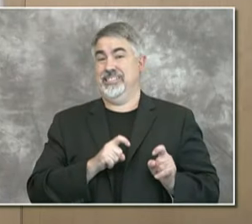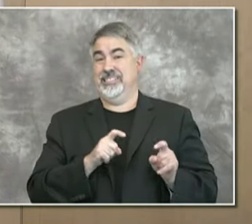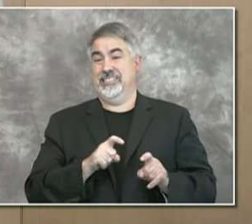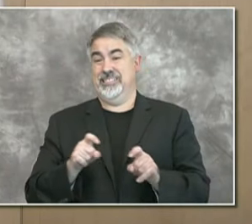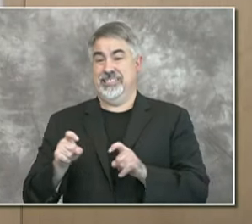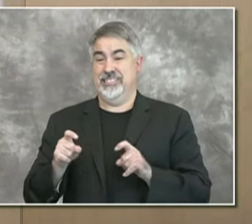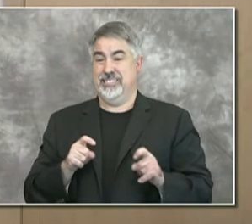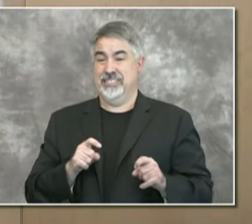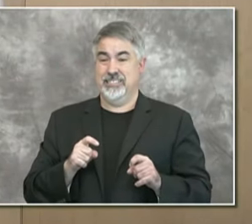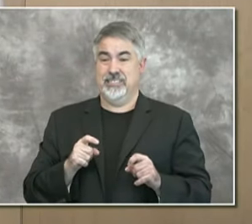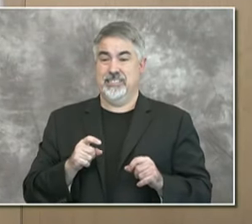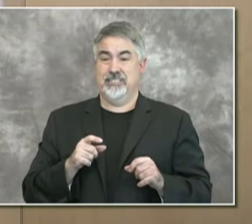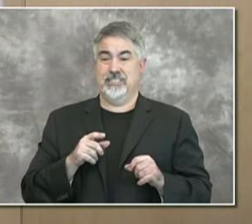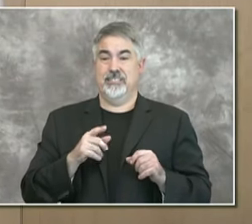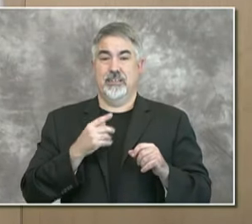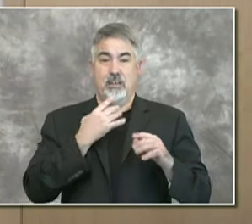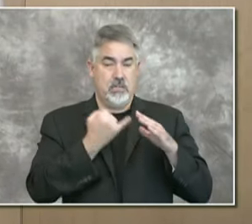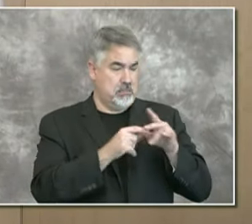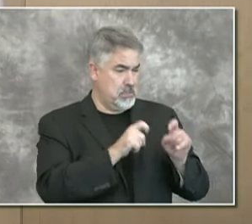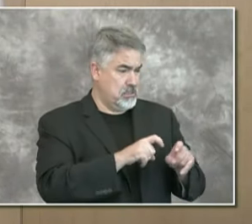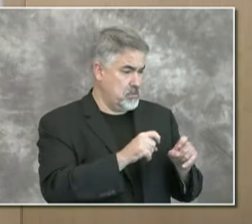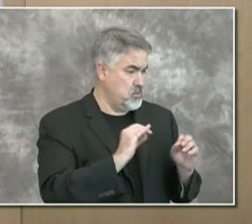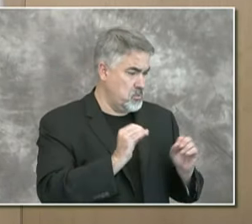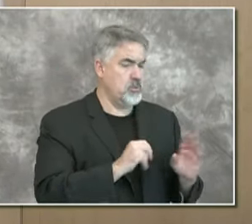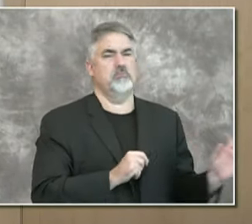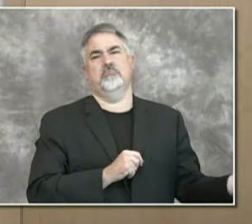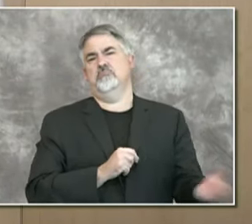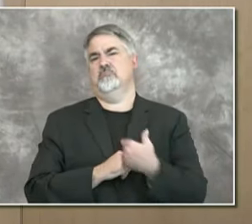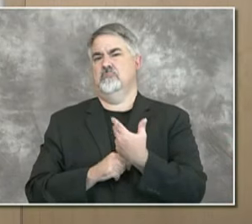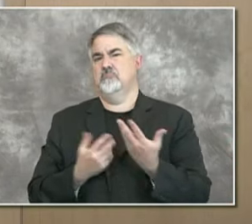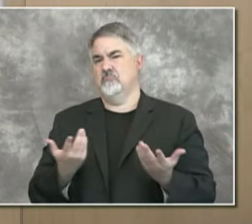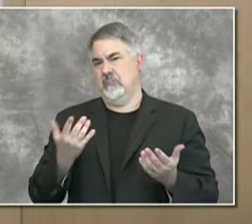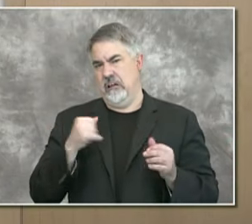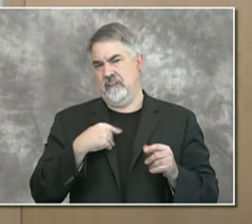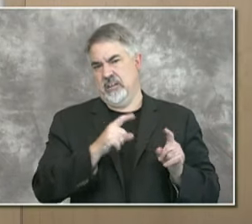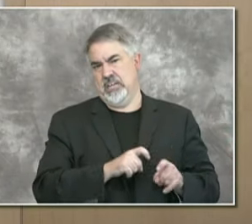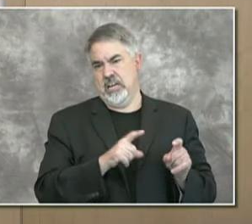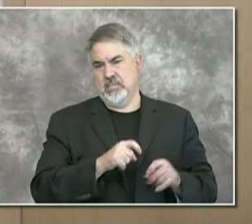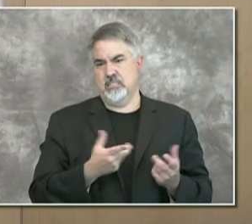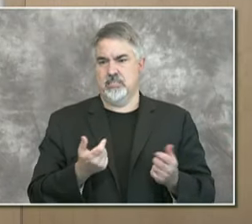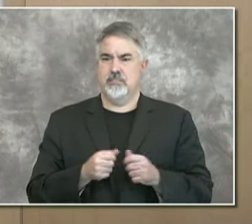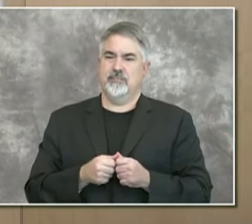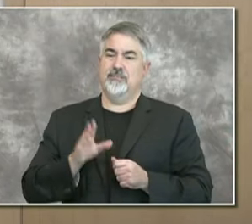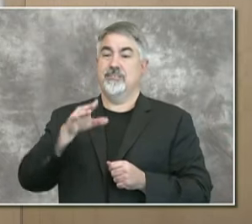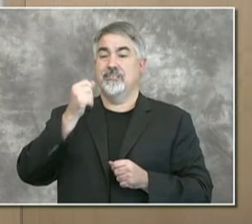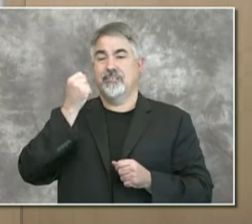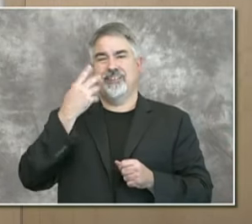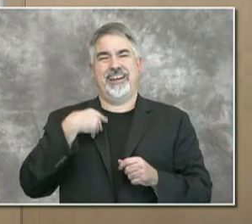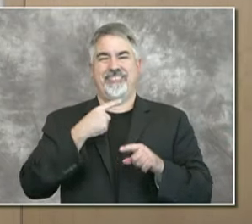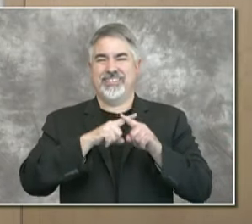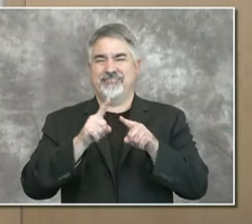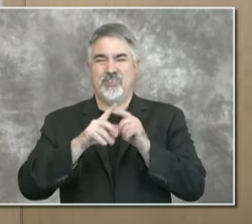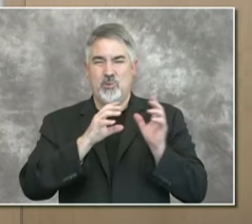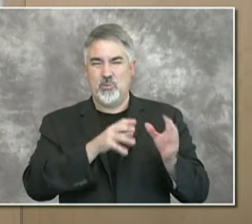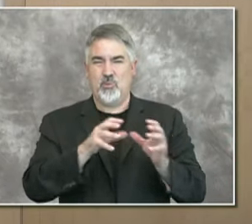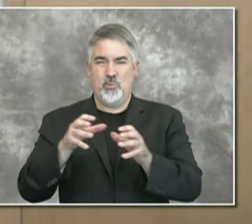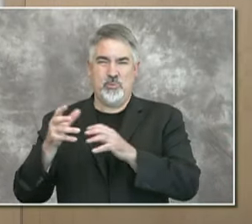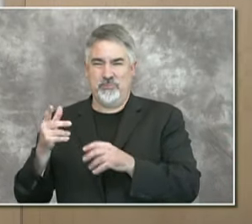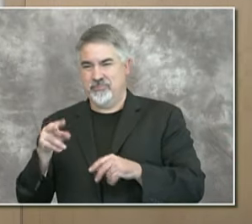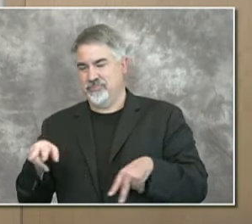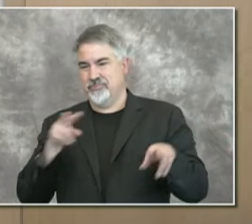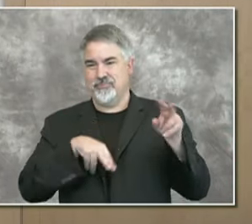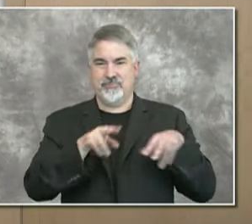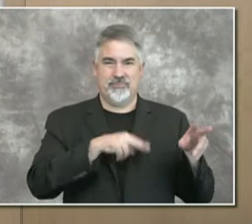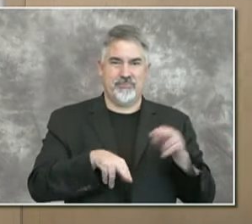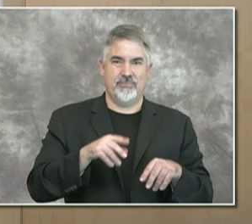isolation based on whether or not they've had a test. And there are several categories there. You can either retest the